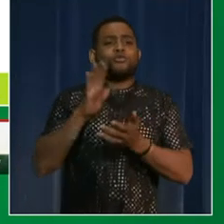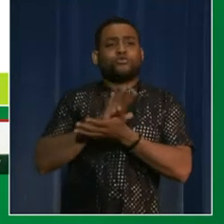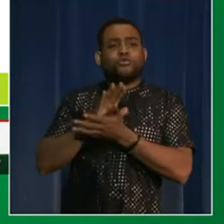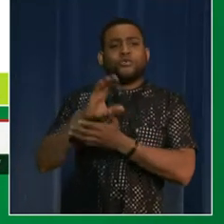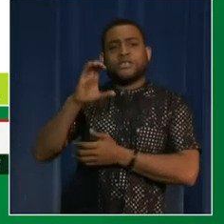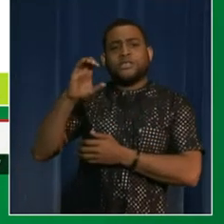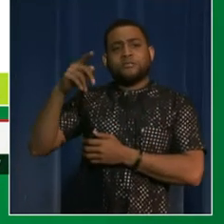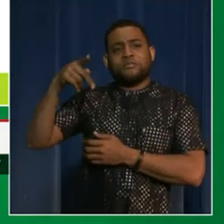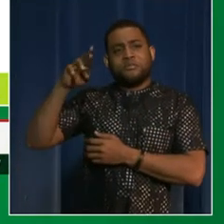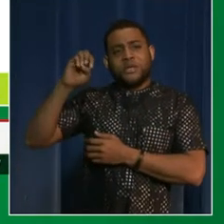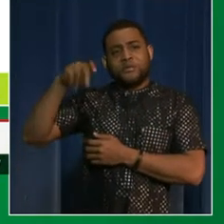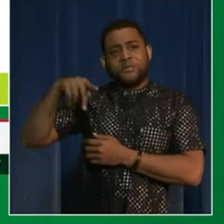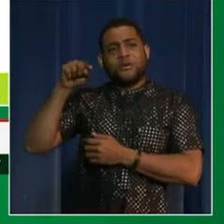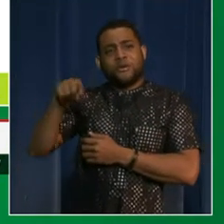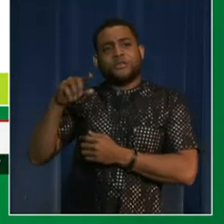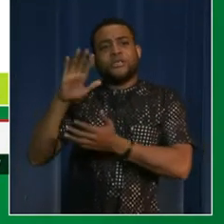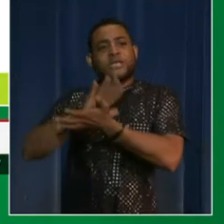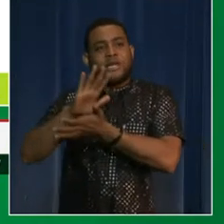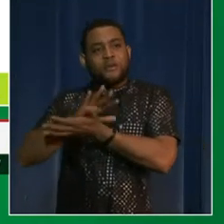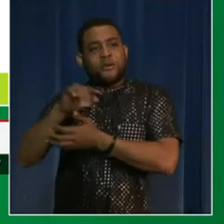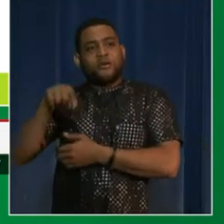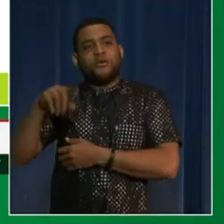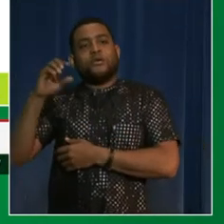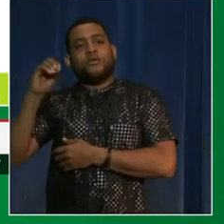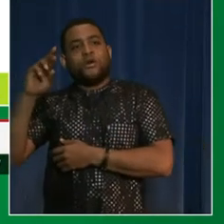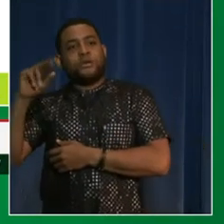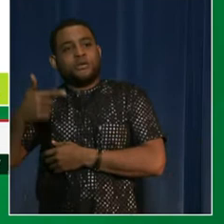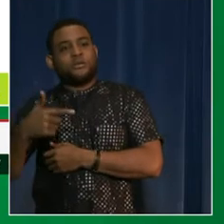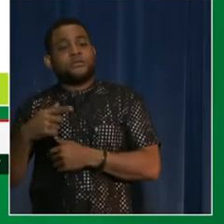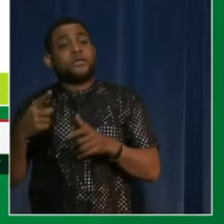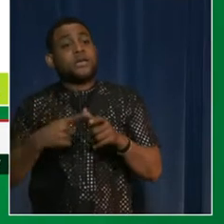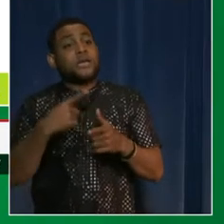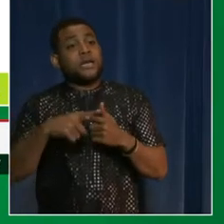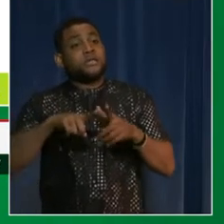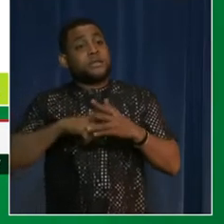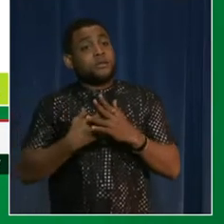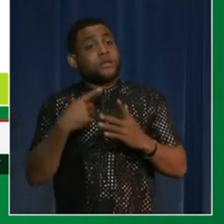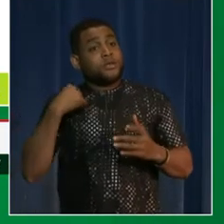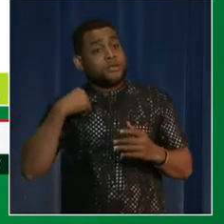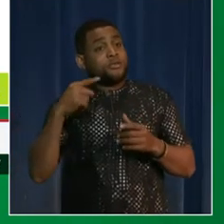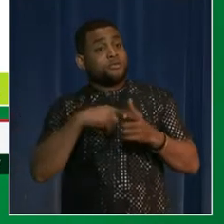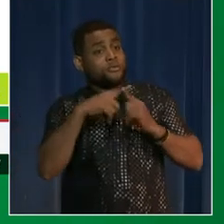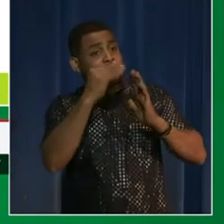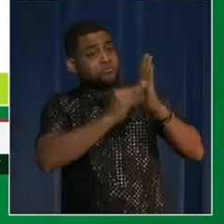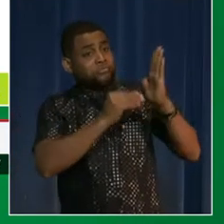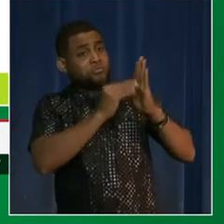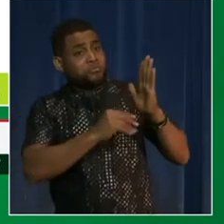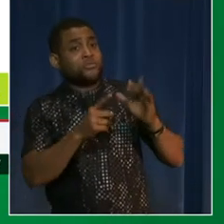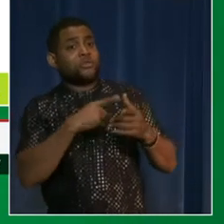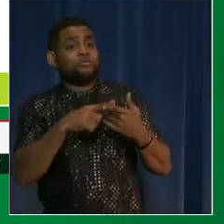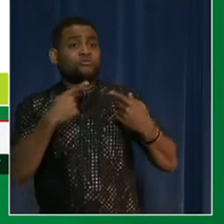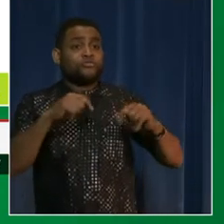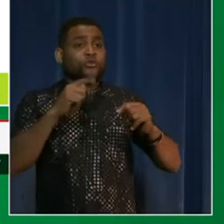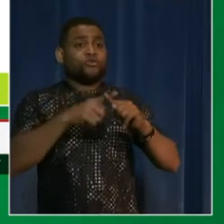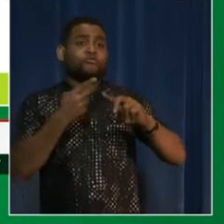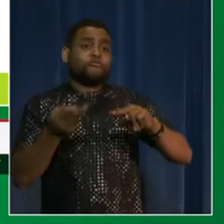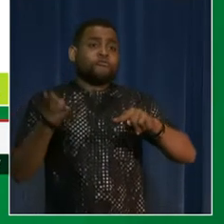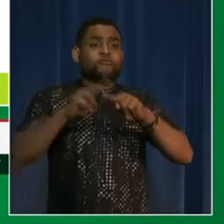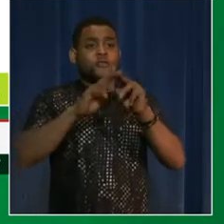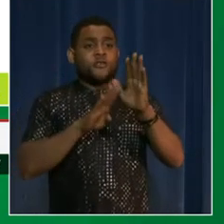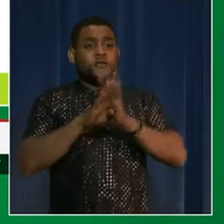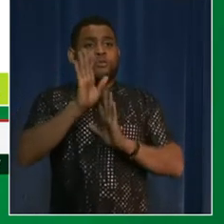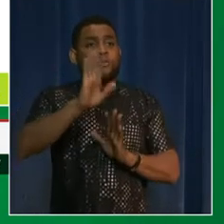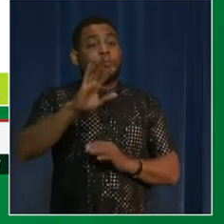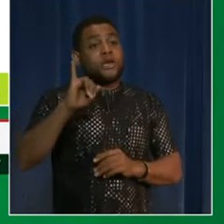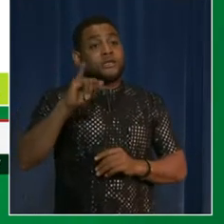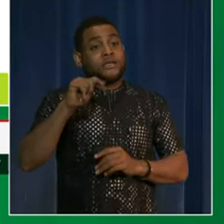ccprep-academy.org, to connect with us, start your application, and begin your journey to advancing your IT skill set with a Google Data Analytics